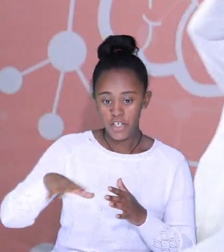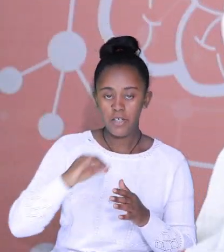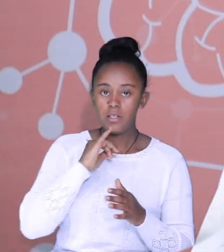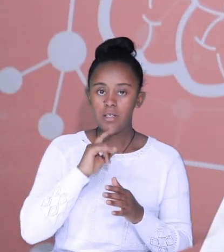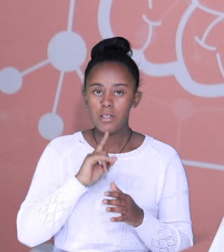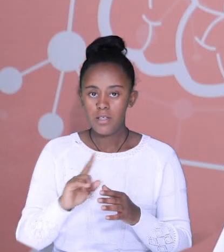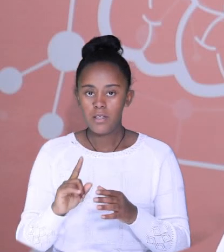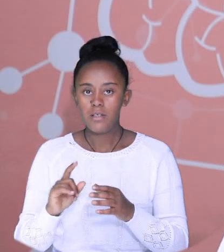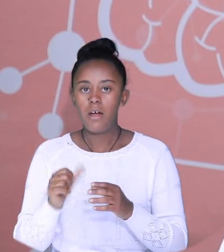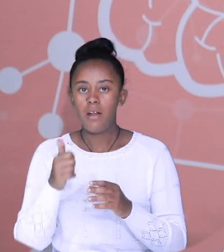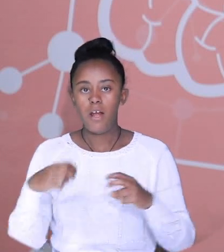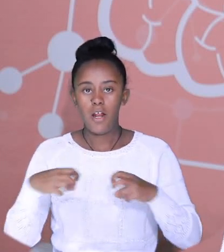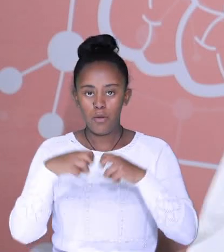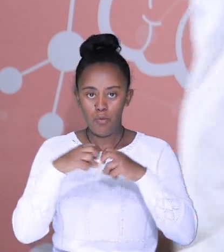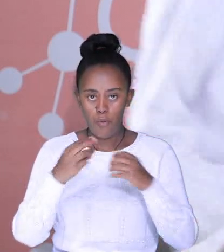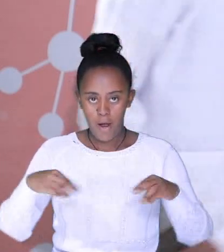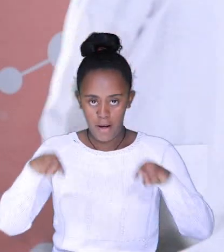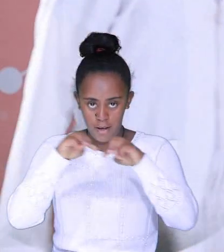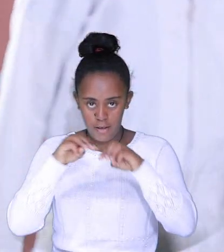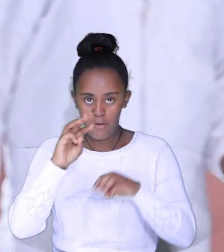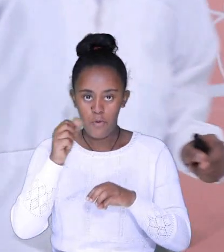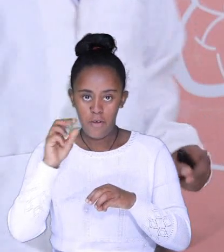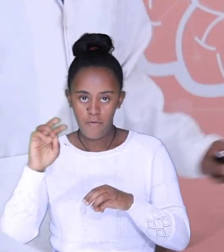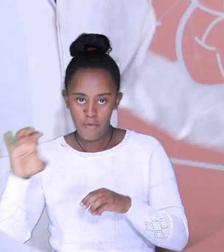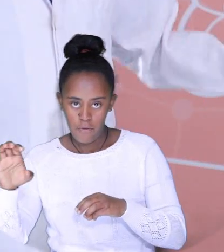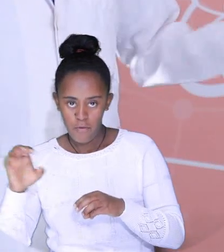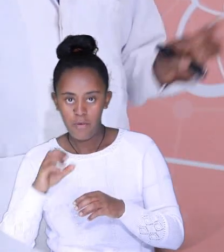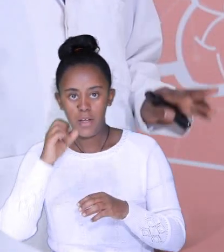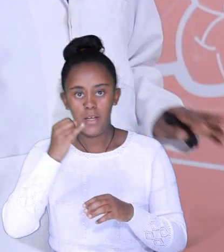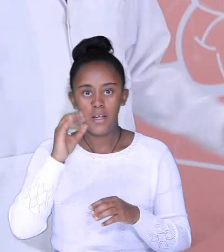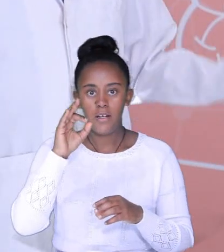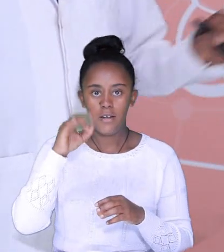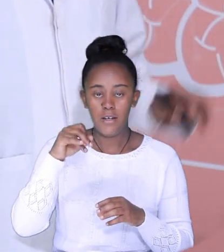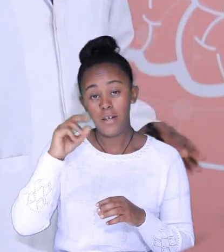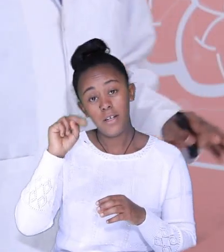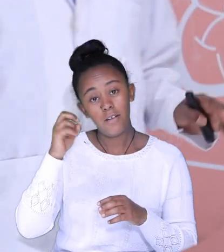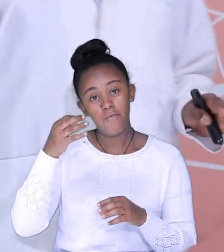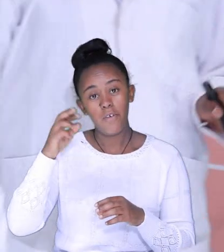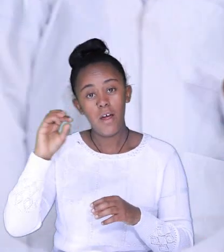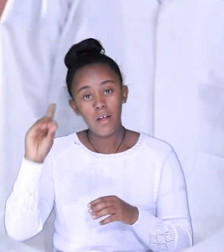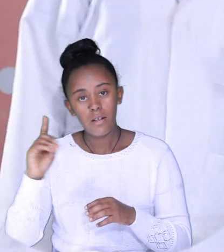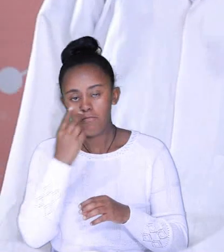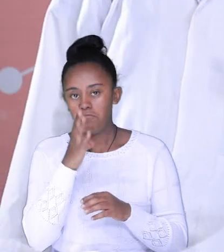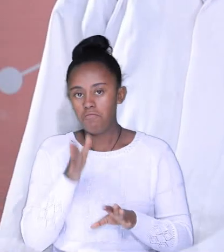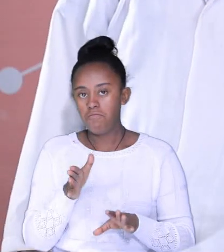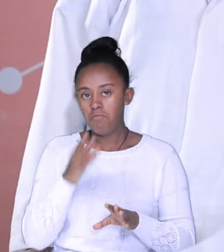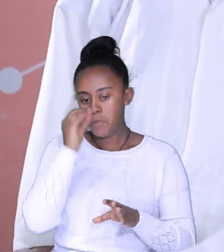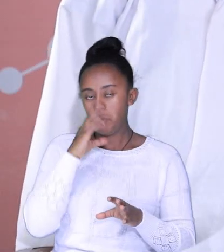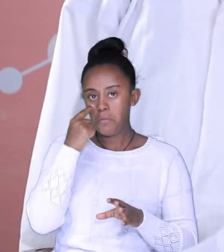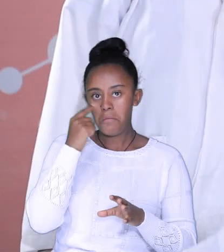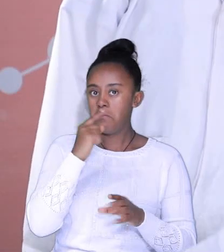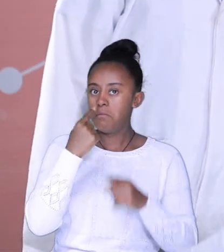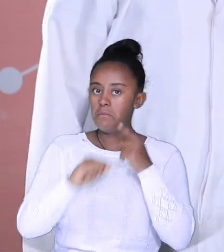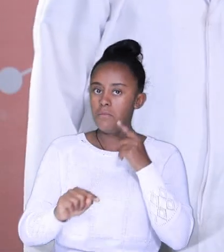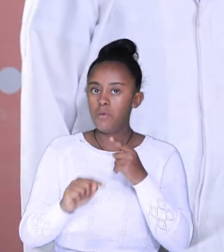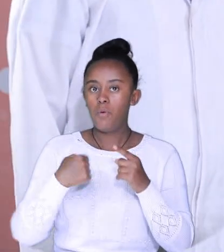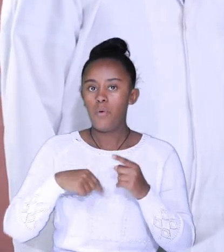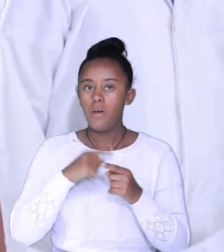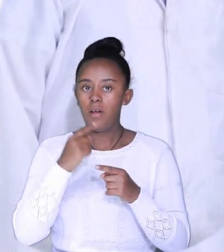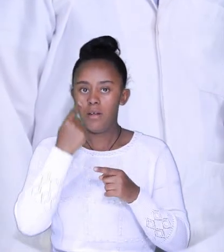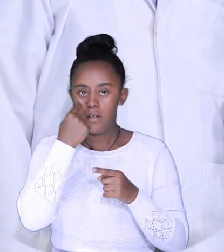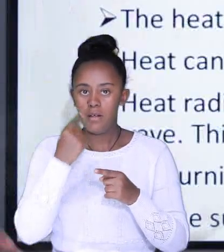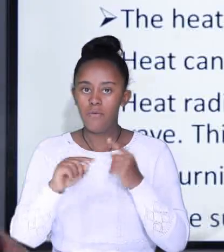an electromagnetic wave called infrared wave. This wave is not visible to human eye. We cannot see